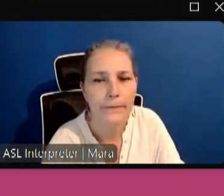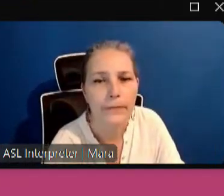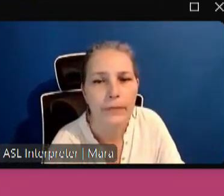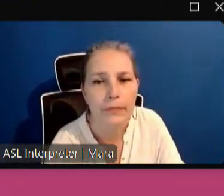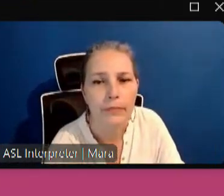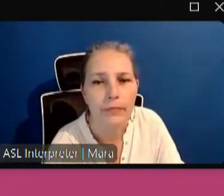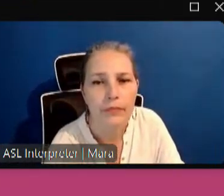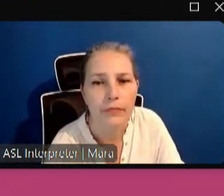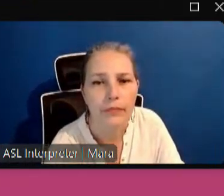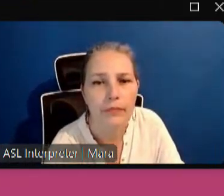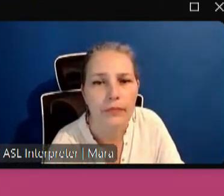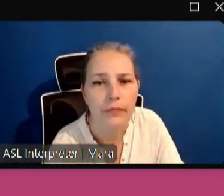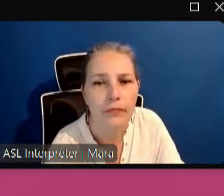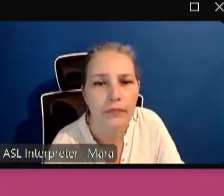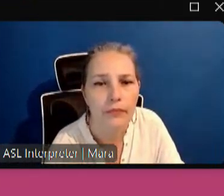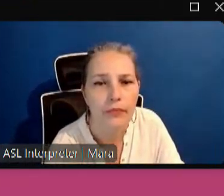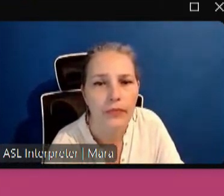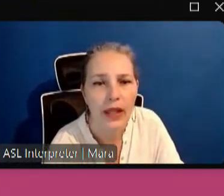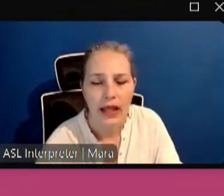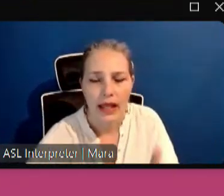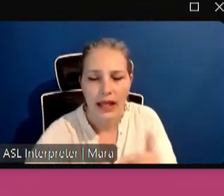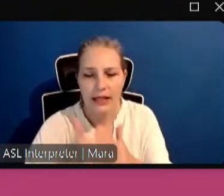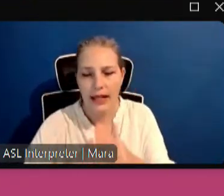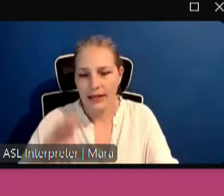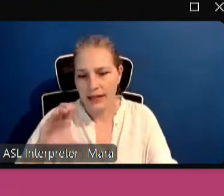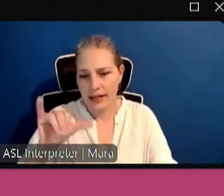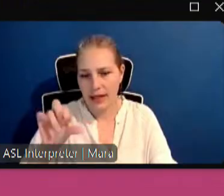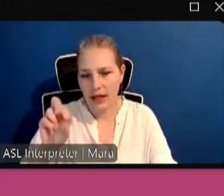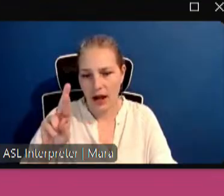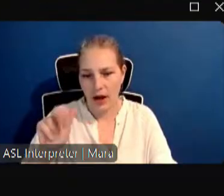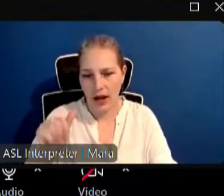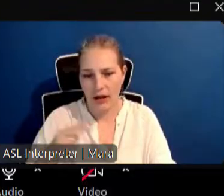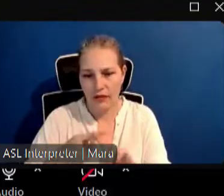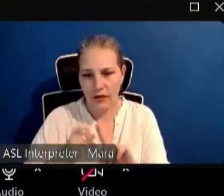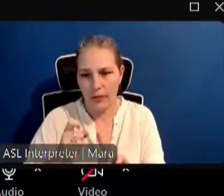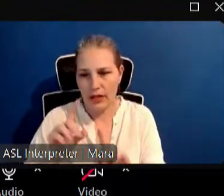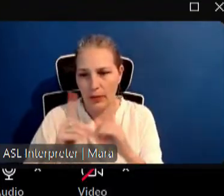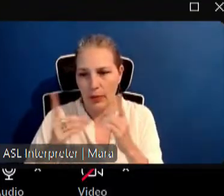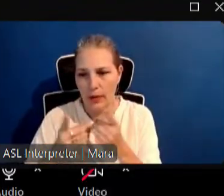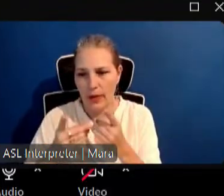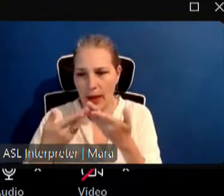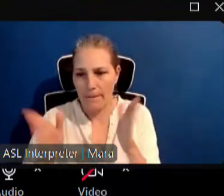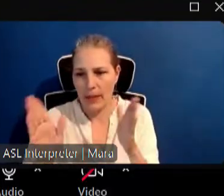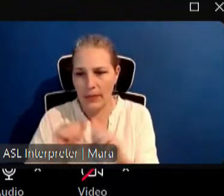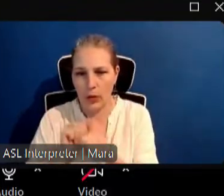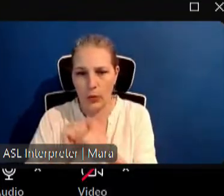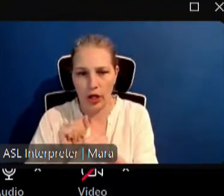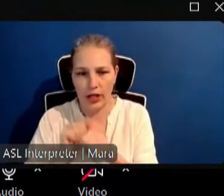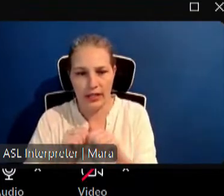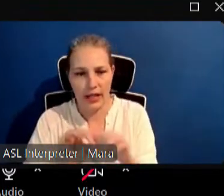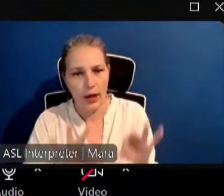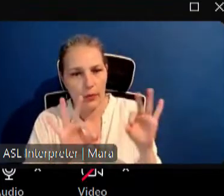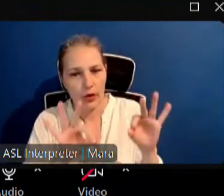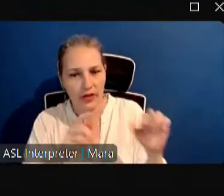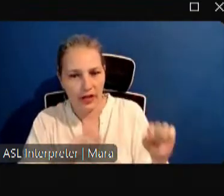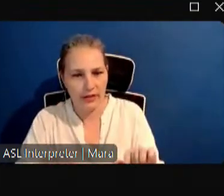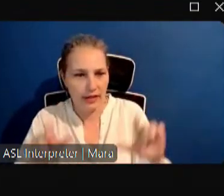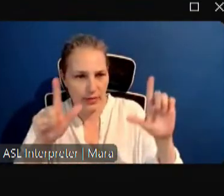of Public Works. Great. I believe you have some slides. Perfect. Queued up for me. Thank